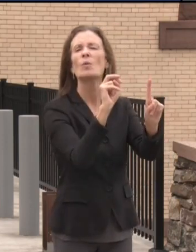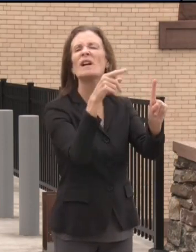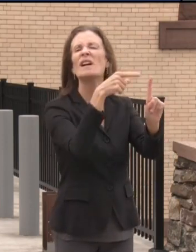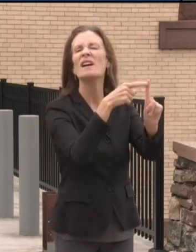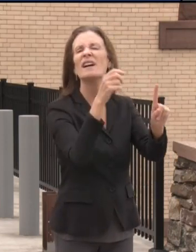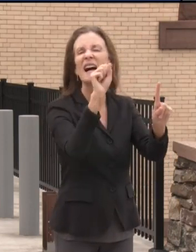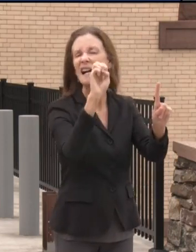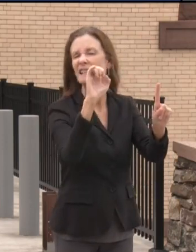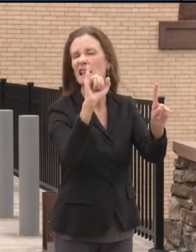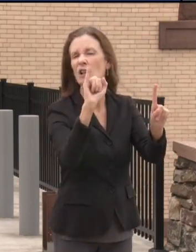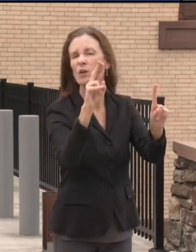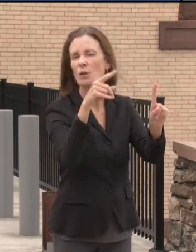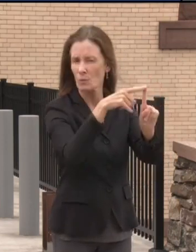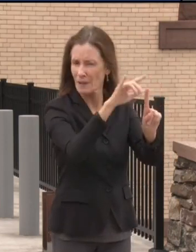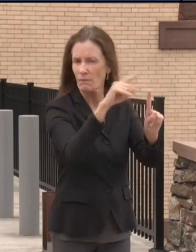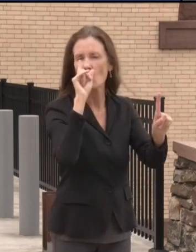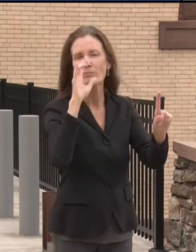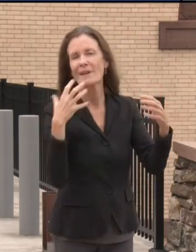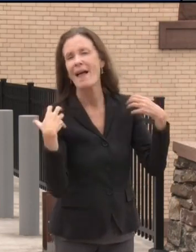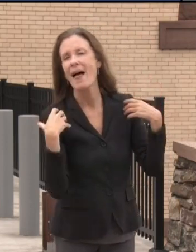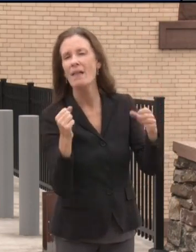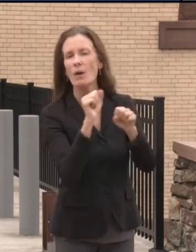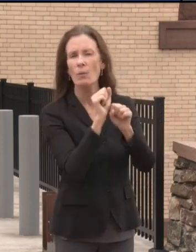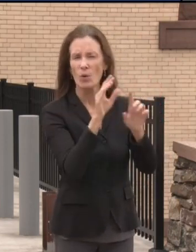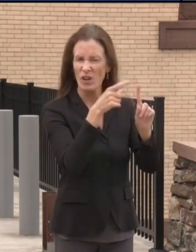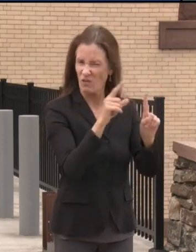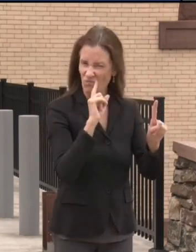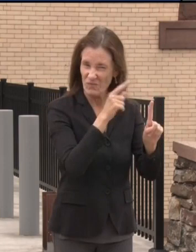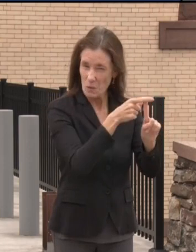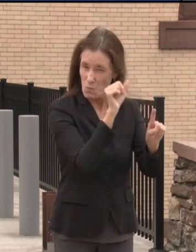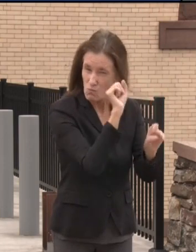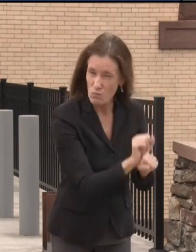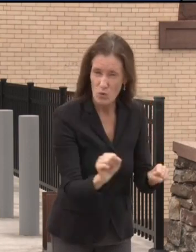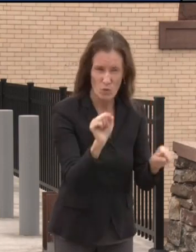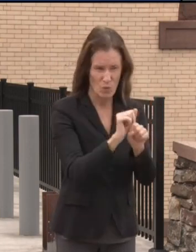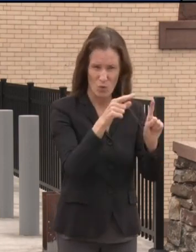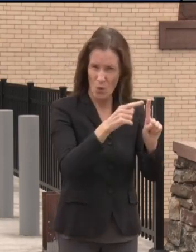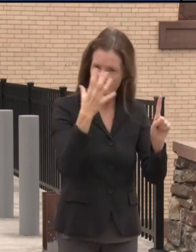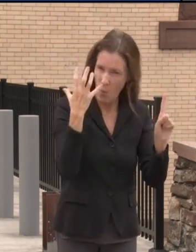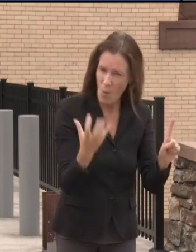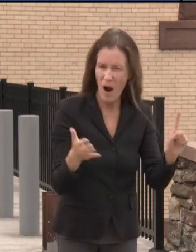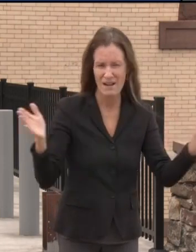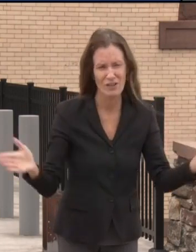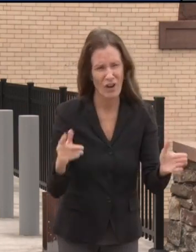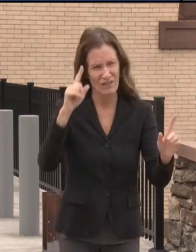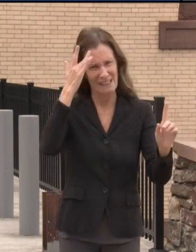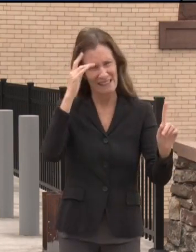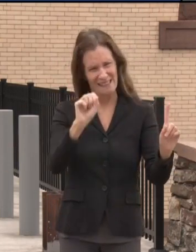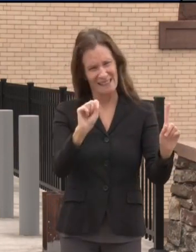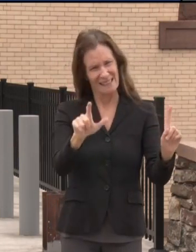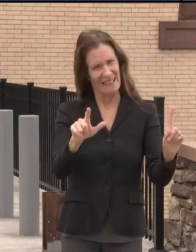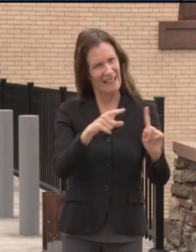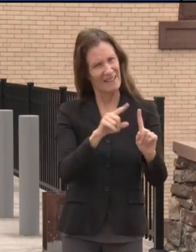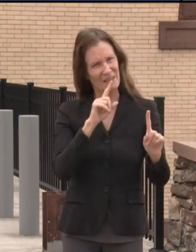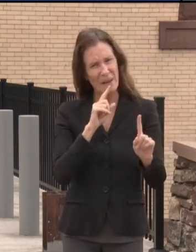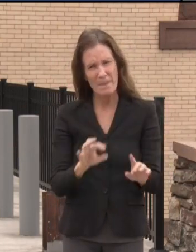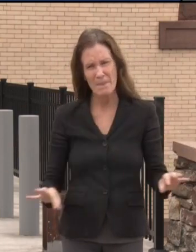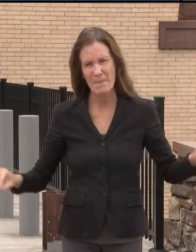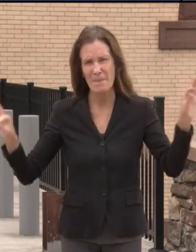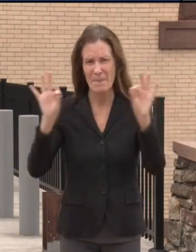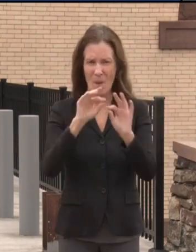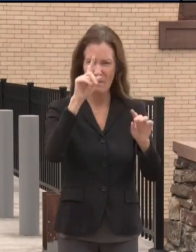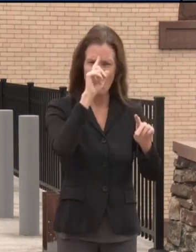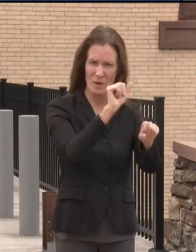pushing for these protections. And these essential protections are smart for both the employee and for the